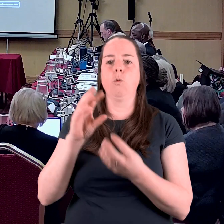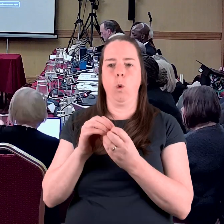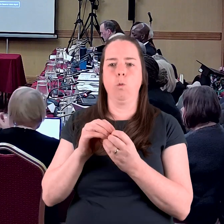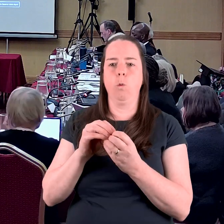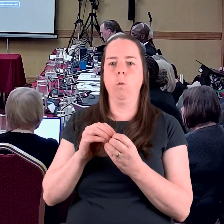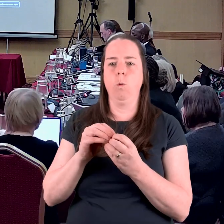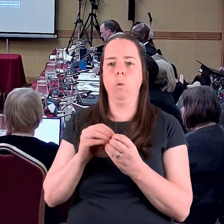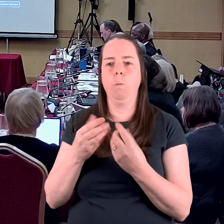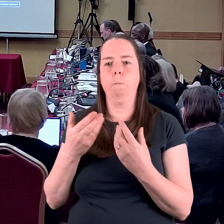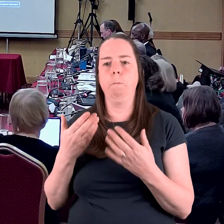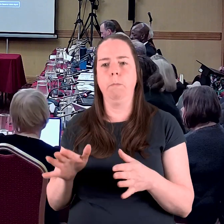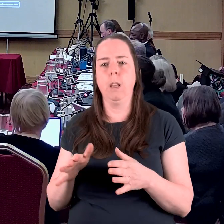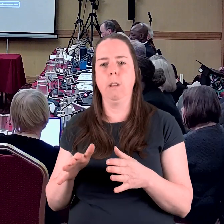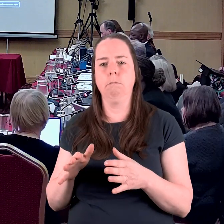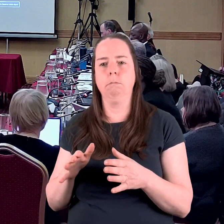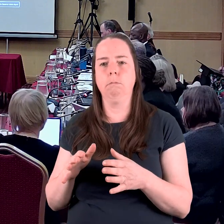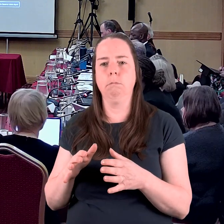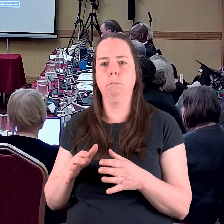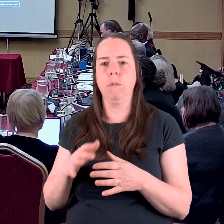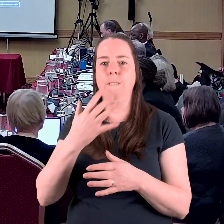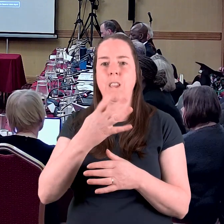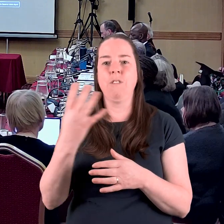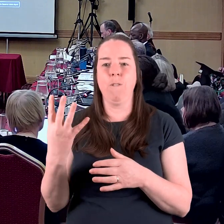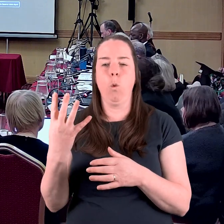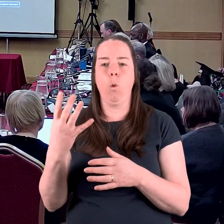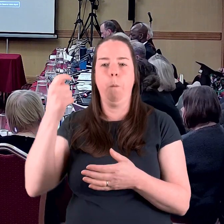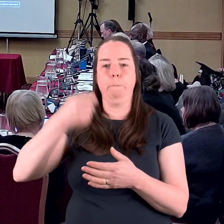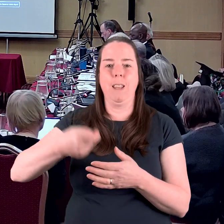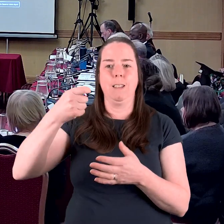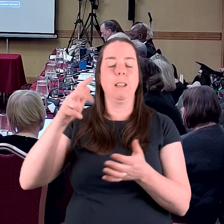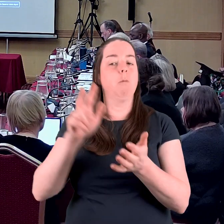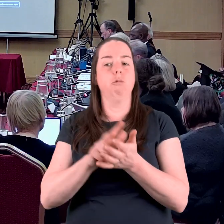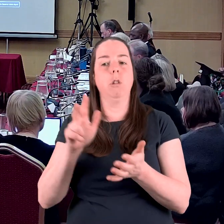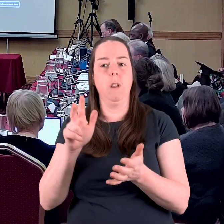And as you can see, in total, we